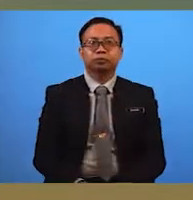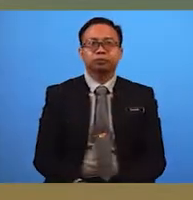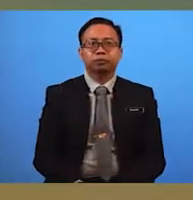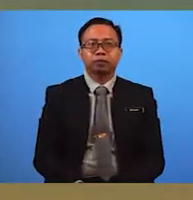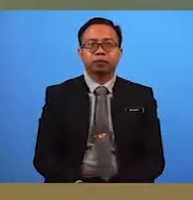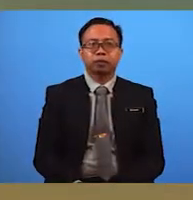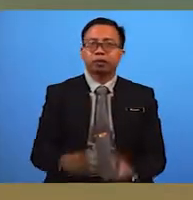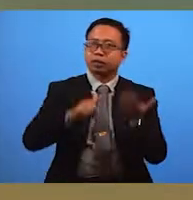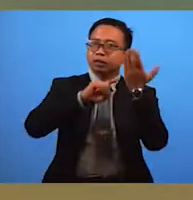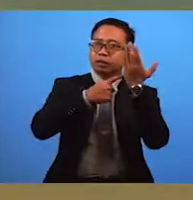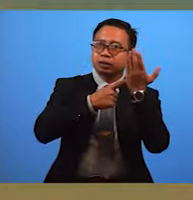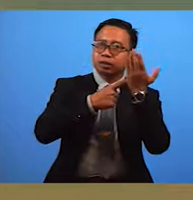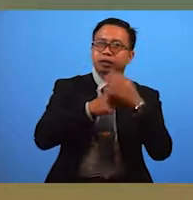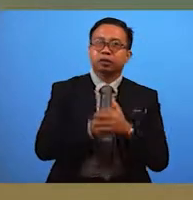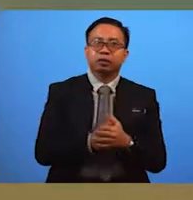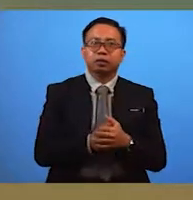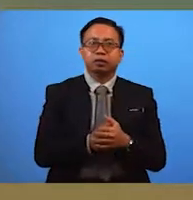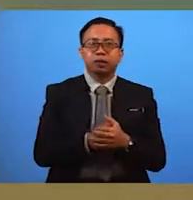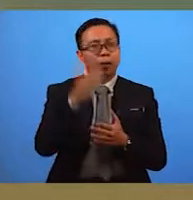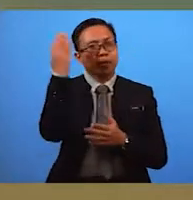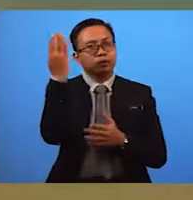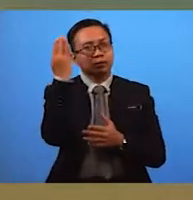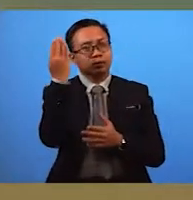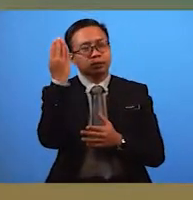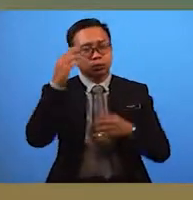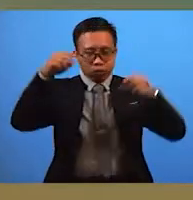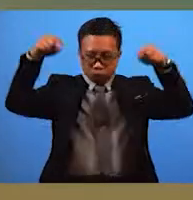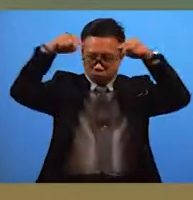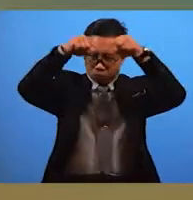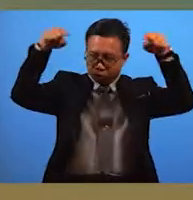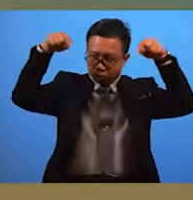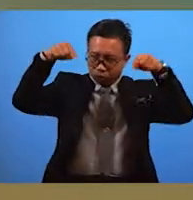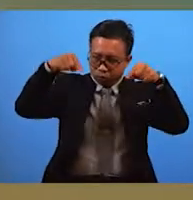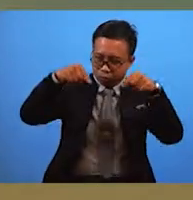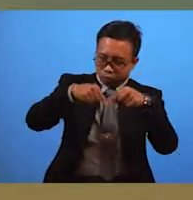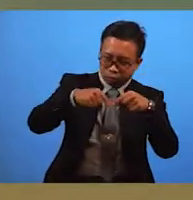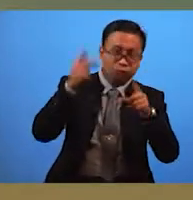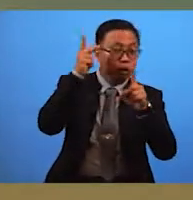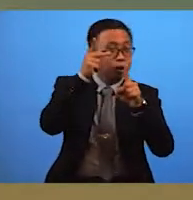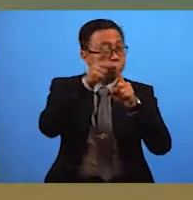Start with something big and narrow it down to something very specific.